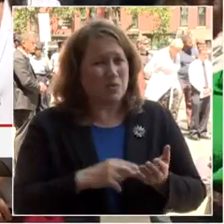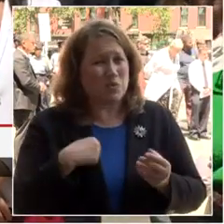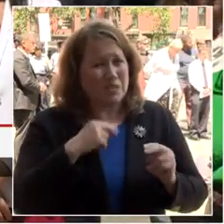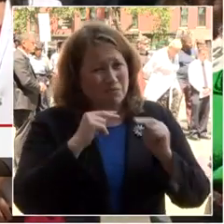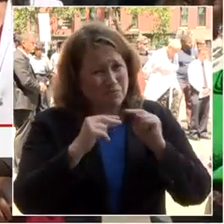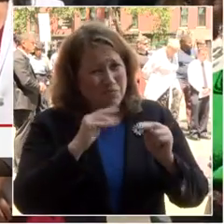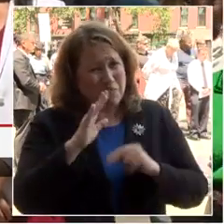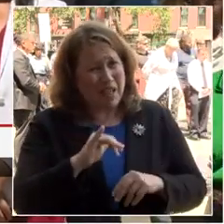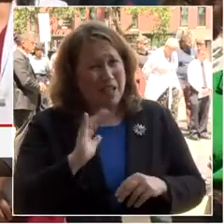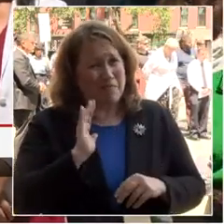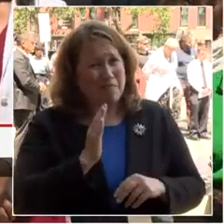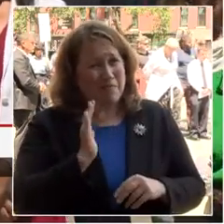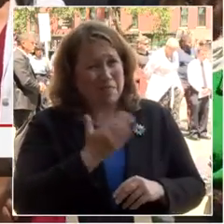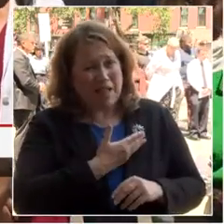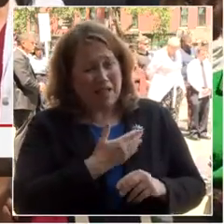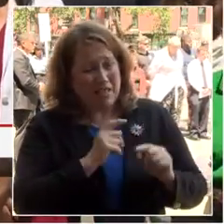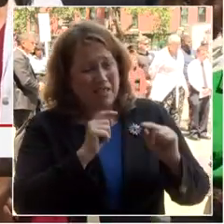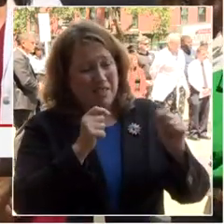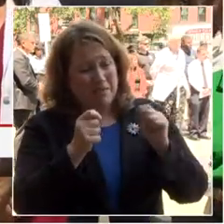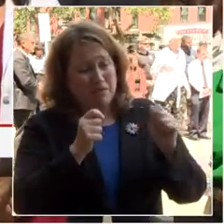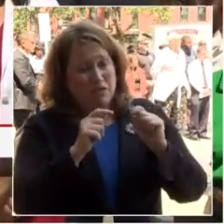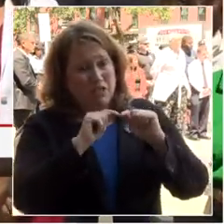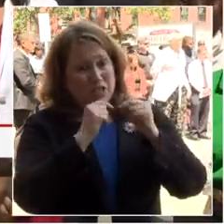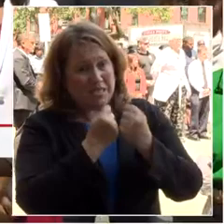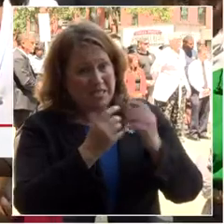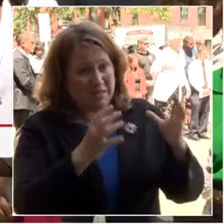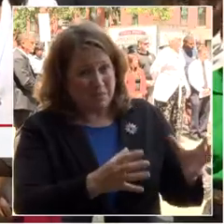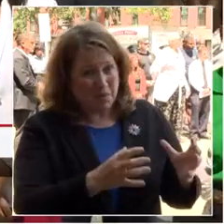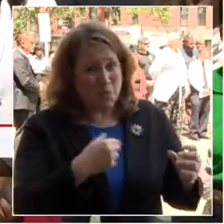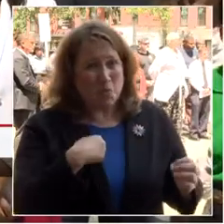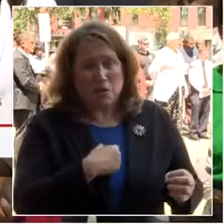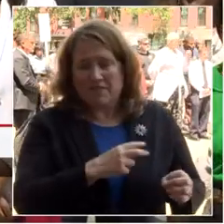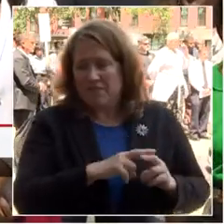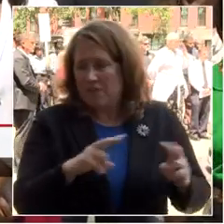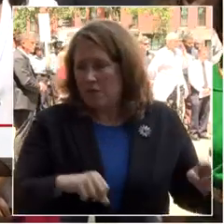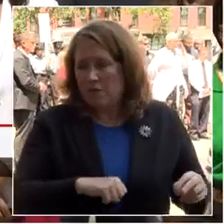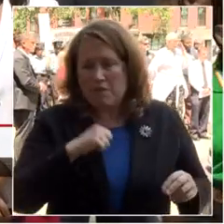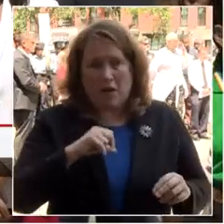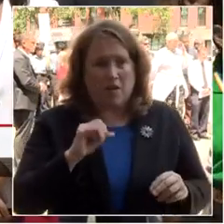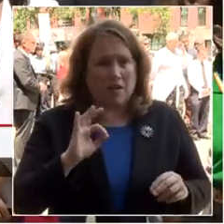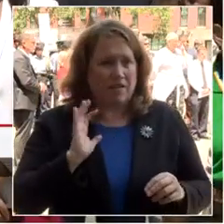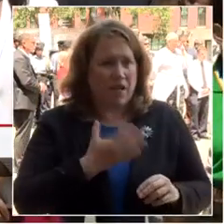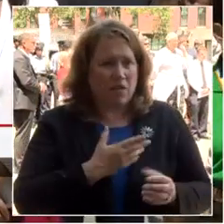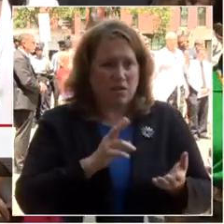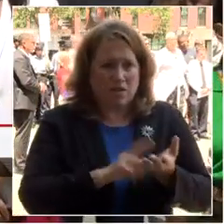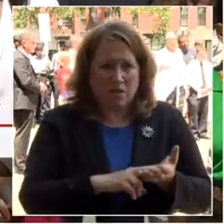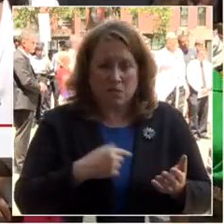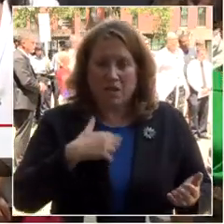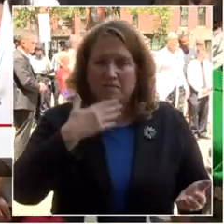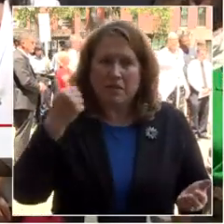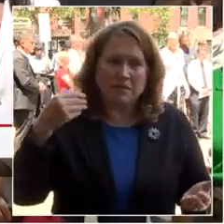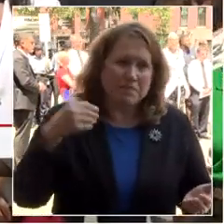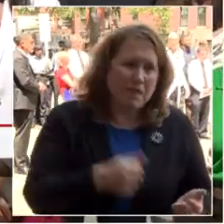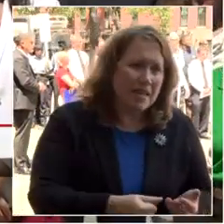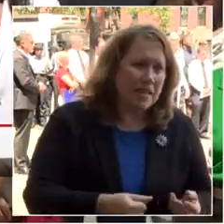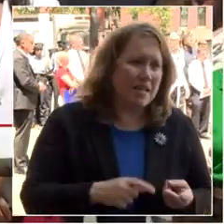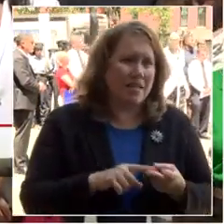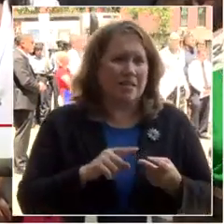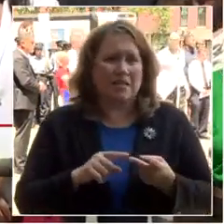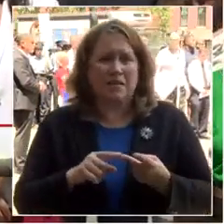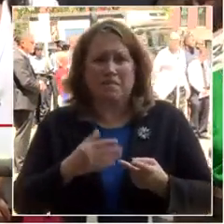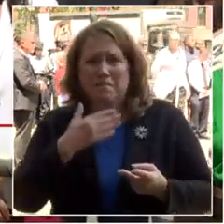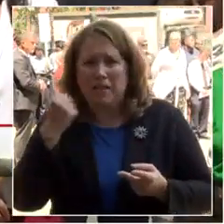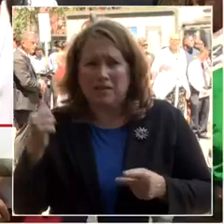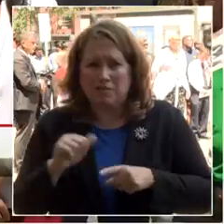administration. And we are proud as a city that we have the best paid, best trained teachers in